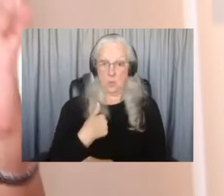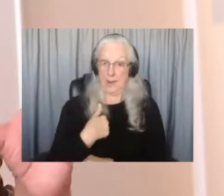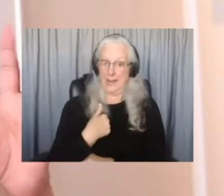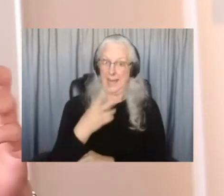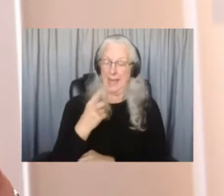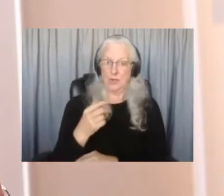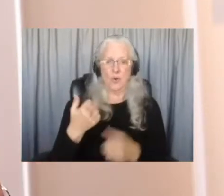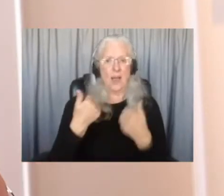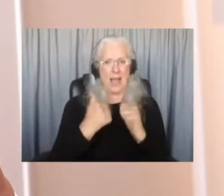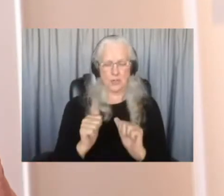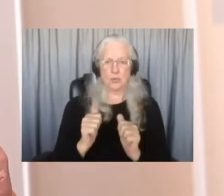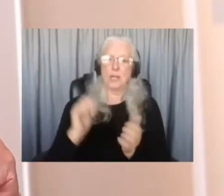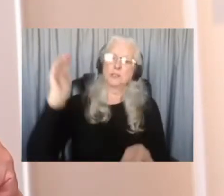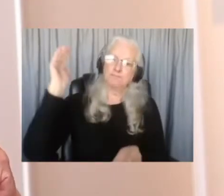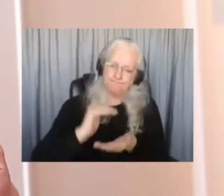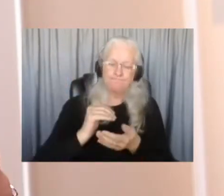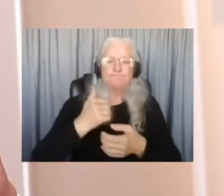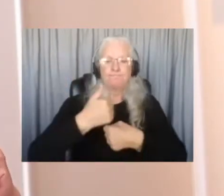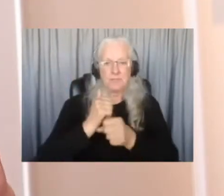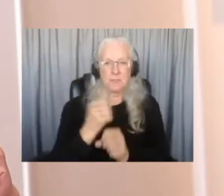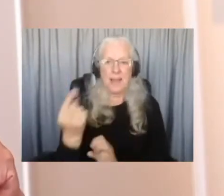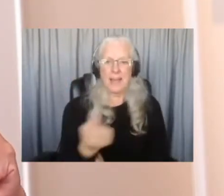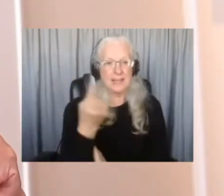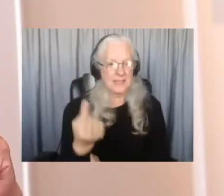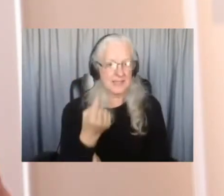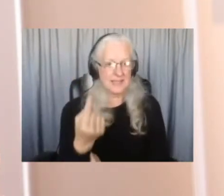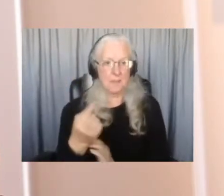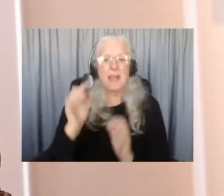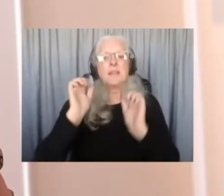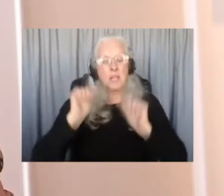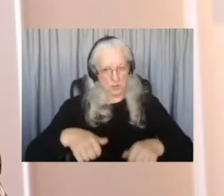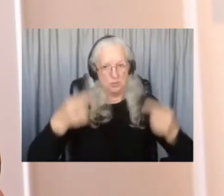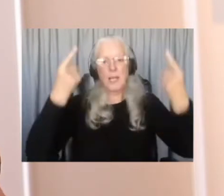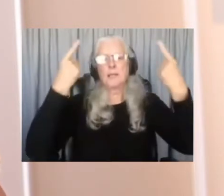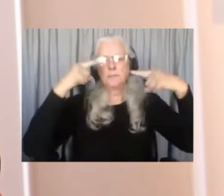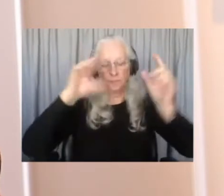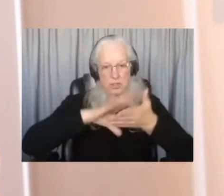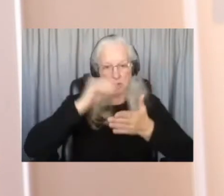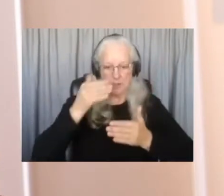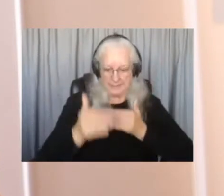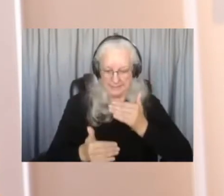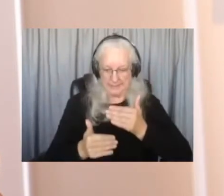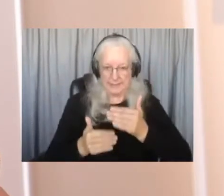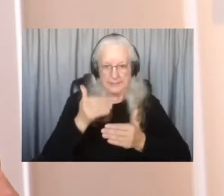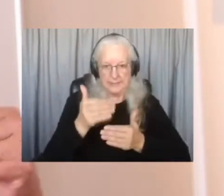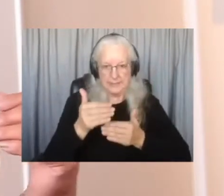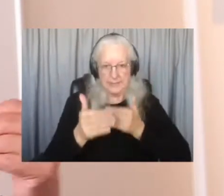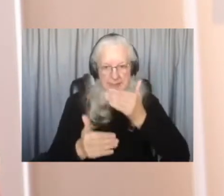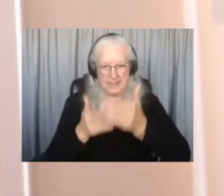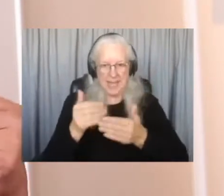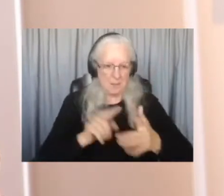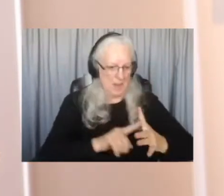make it something that is accomplishable step by step. You start off with easy things and you gradually get